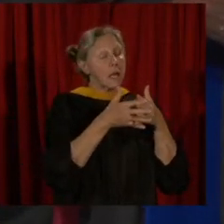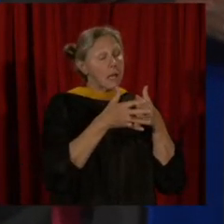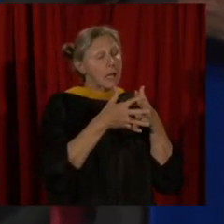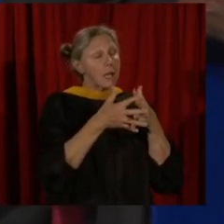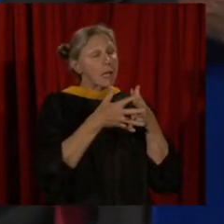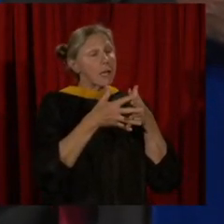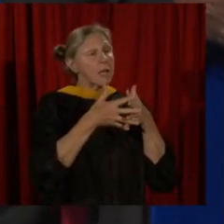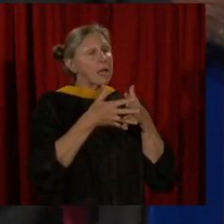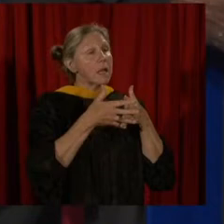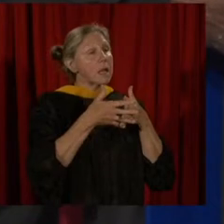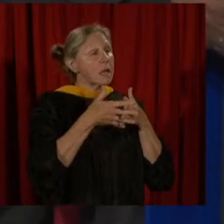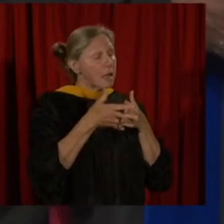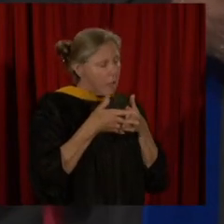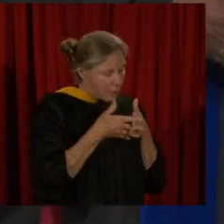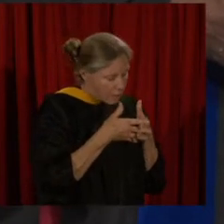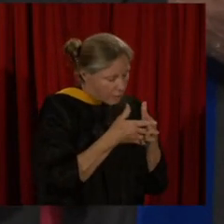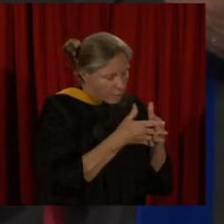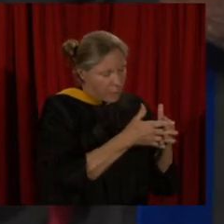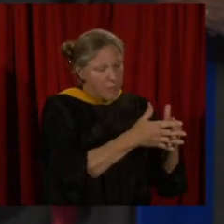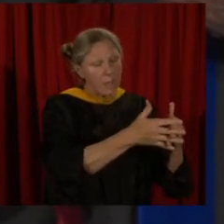America,